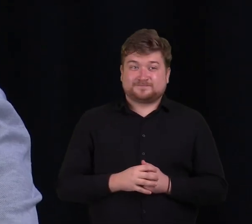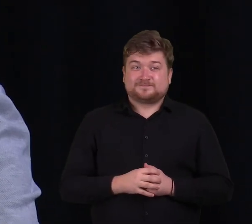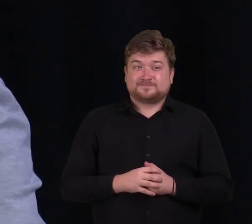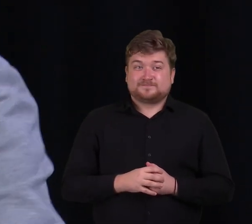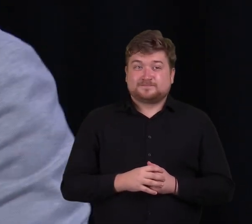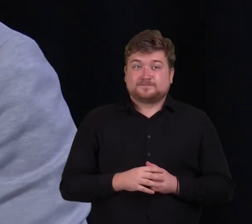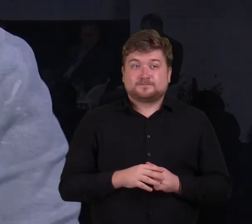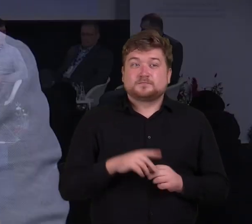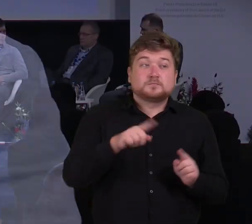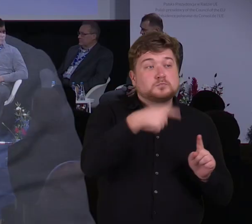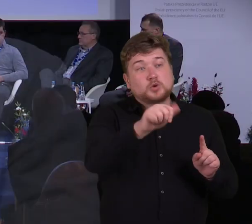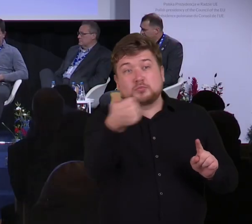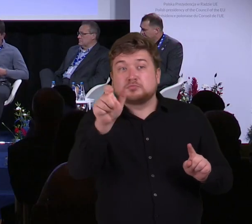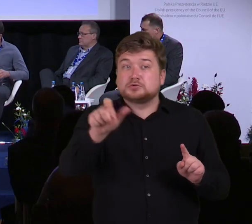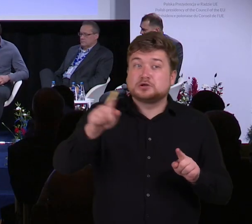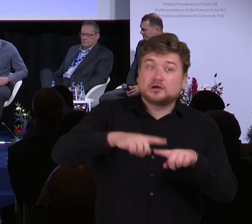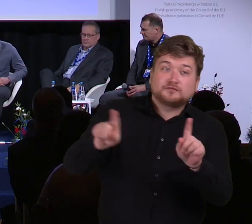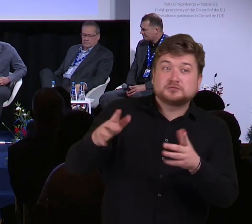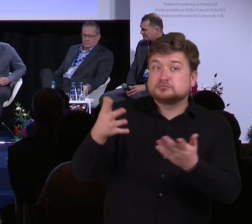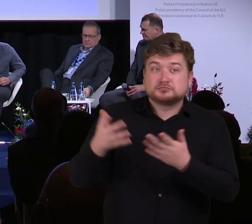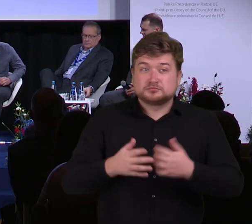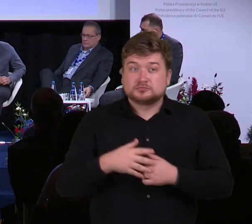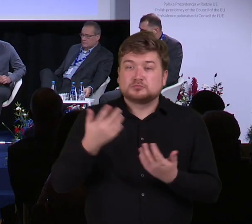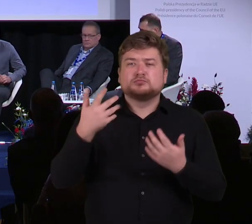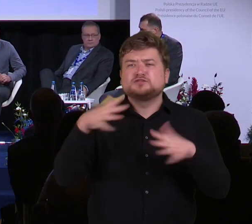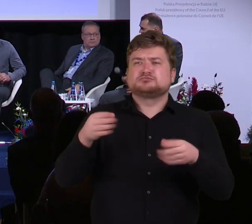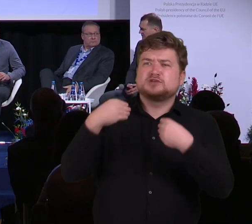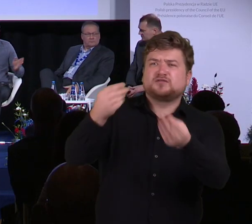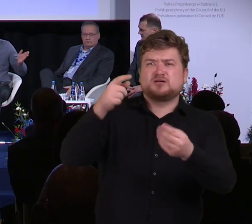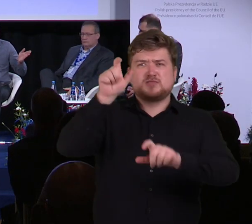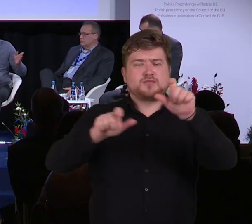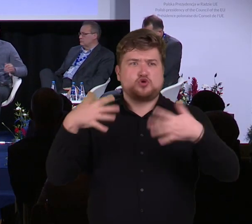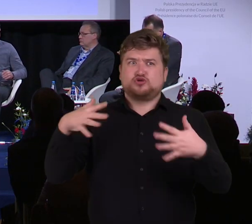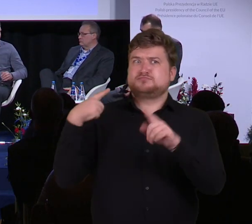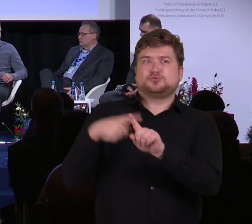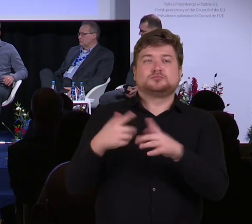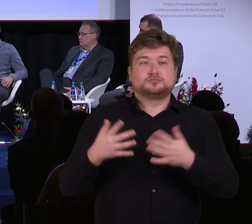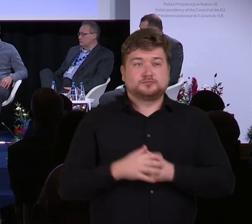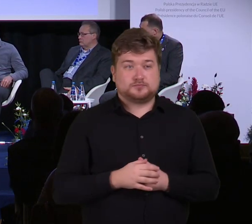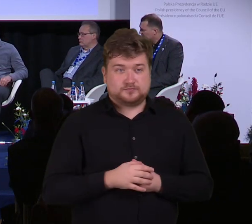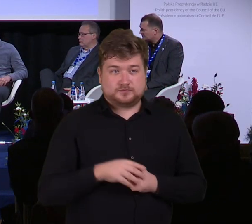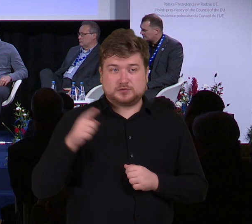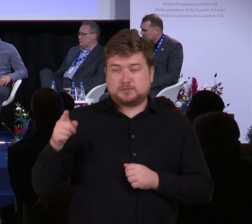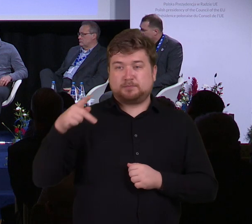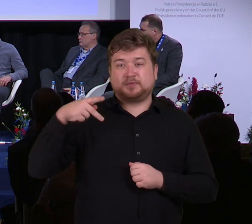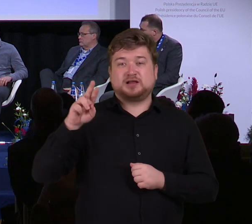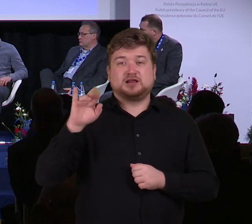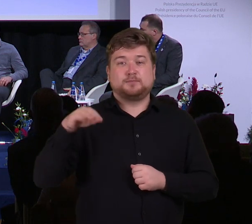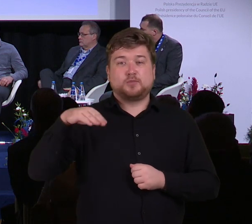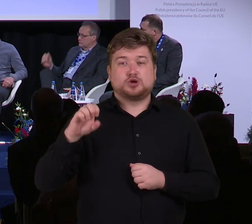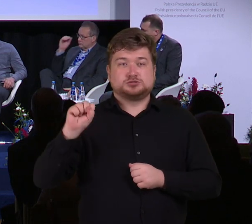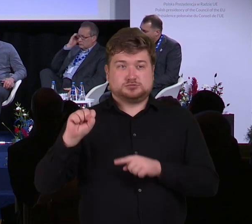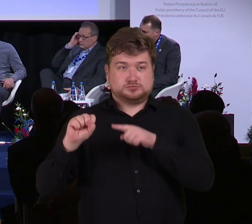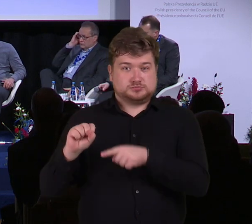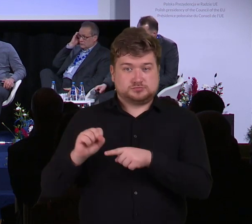for people, for society? Yeah, Primož? It might be good perspective from the